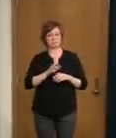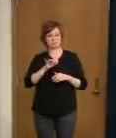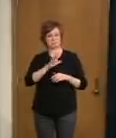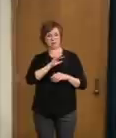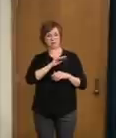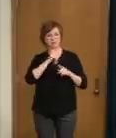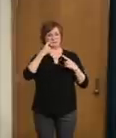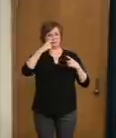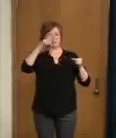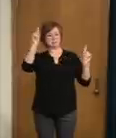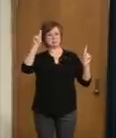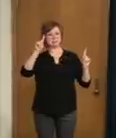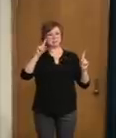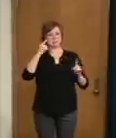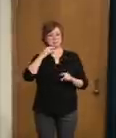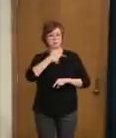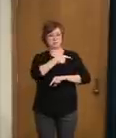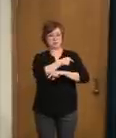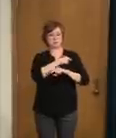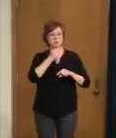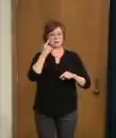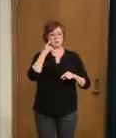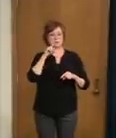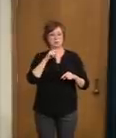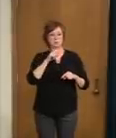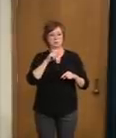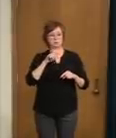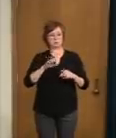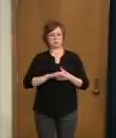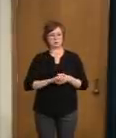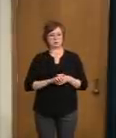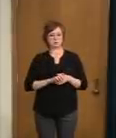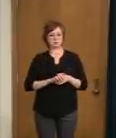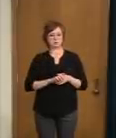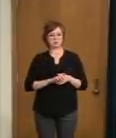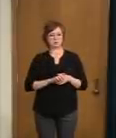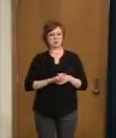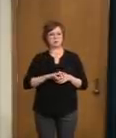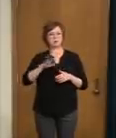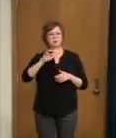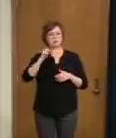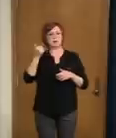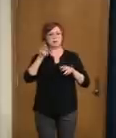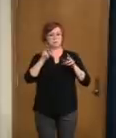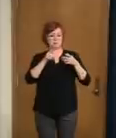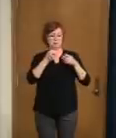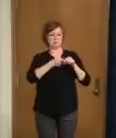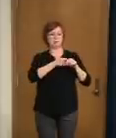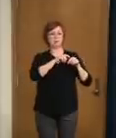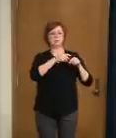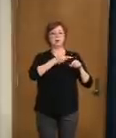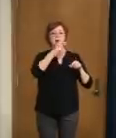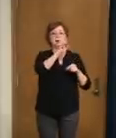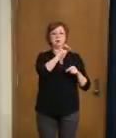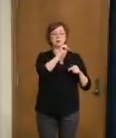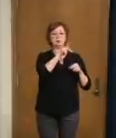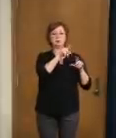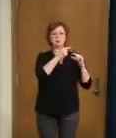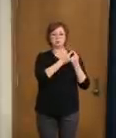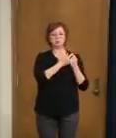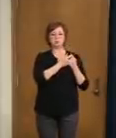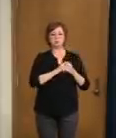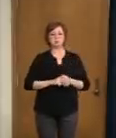out vaccines to others that are in that priority 1 group in those